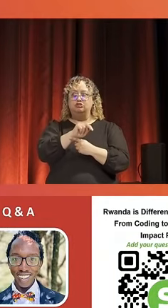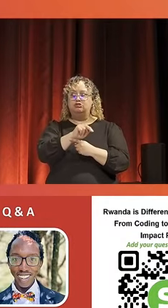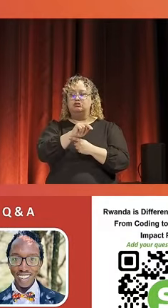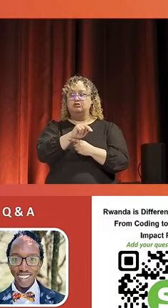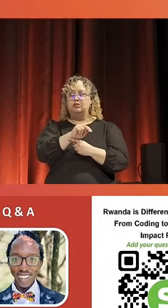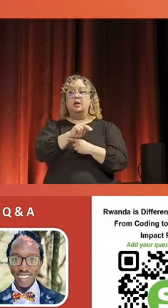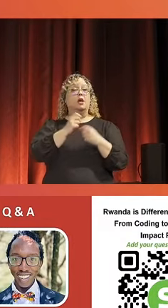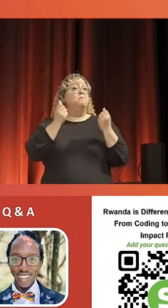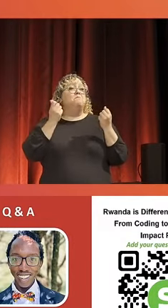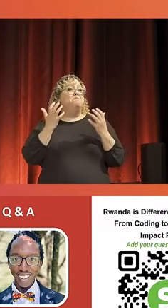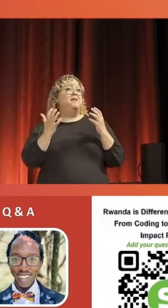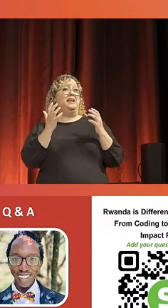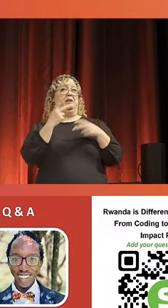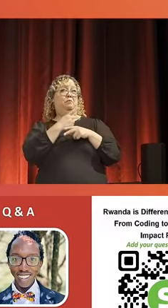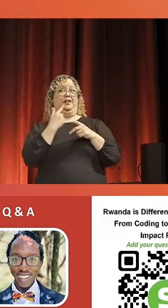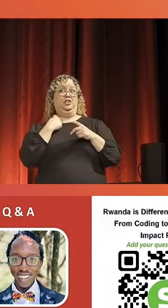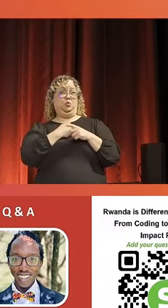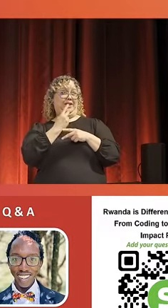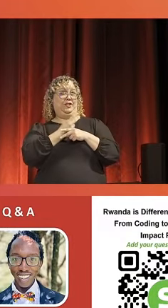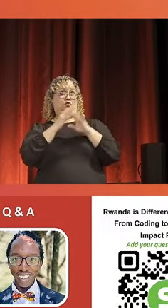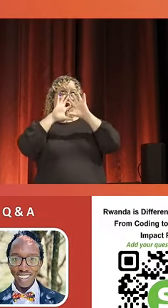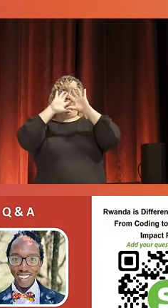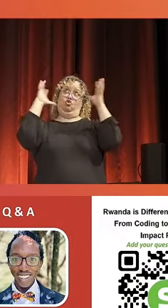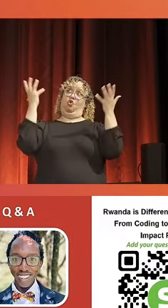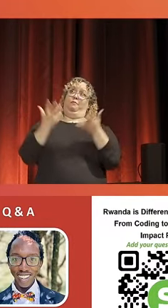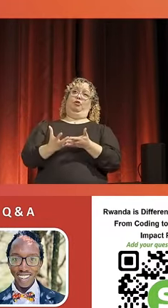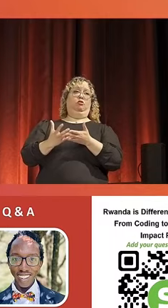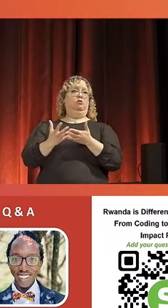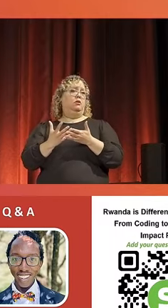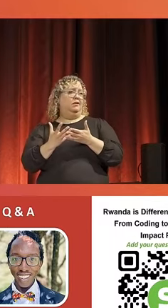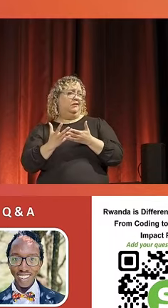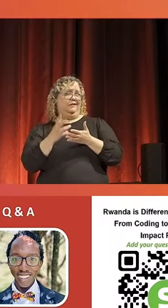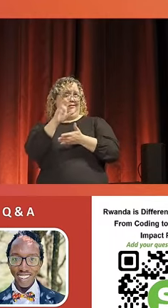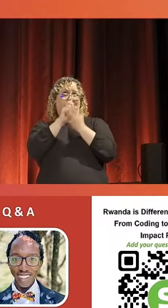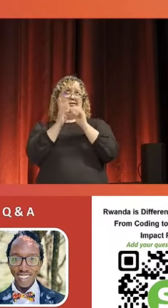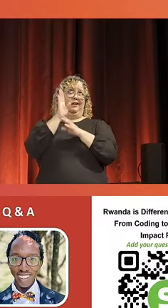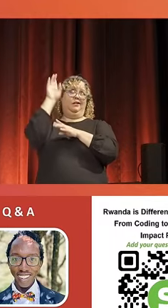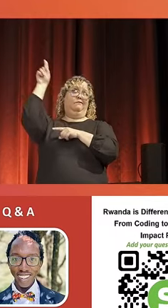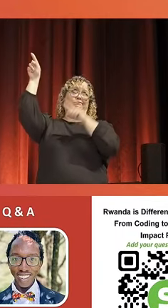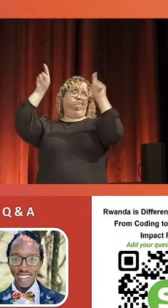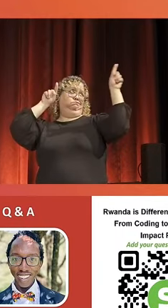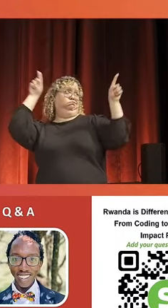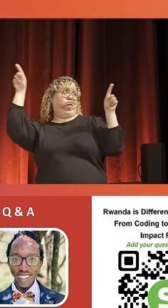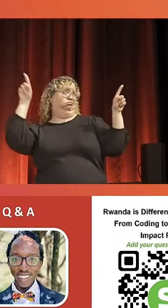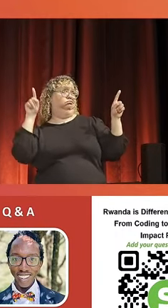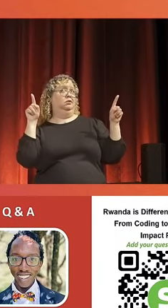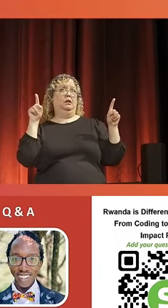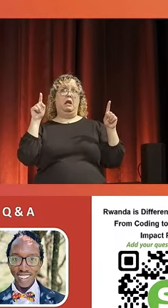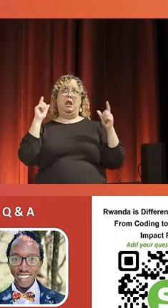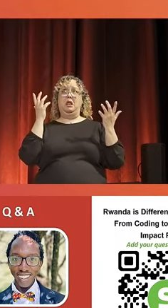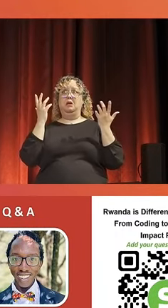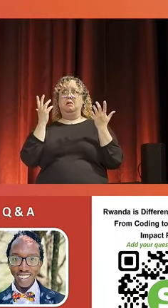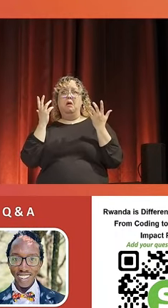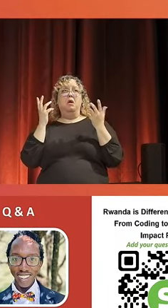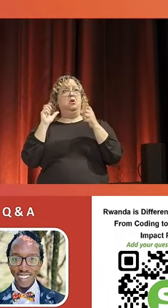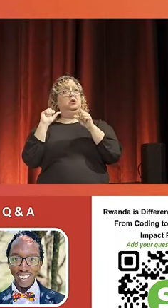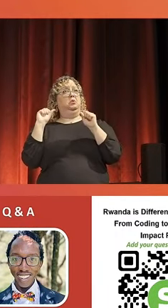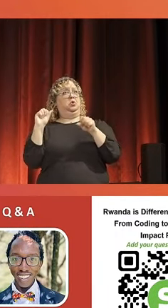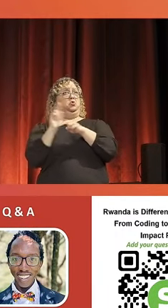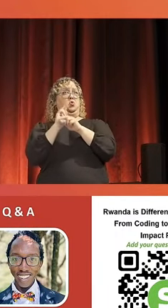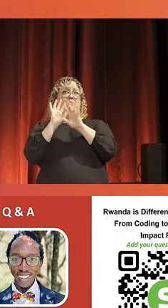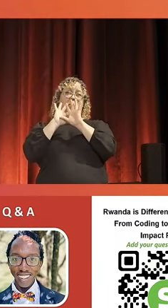are global, and they're designed elsewhere, and they work across the world. At the same